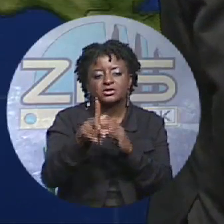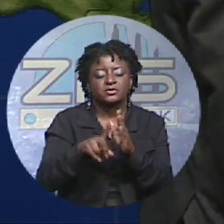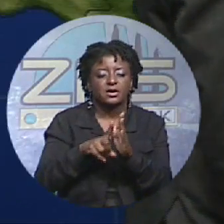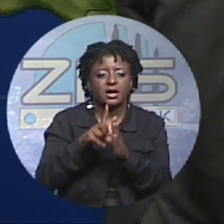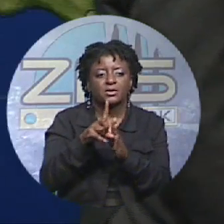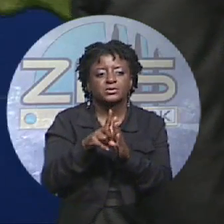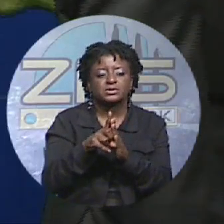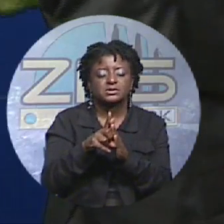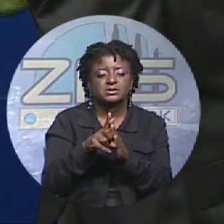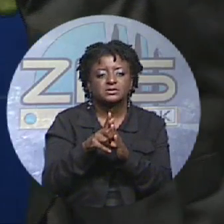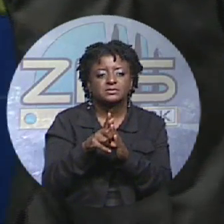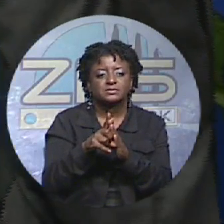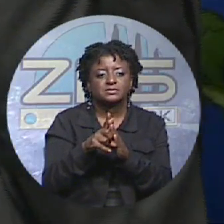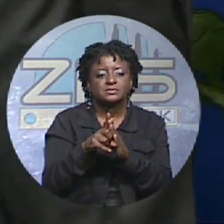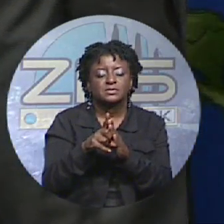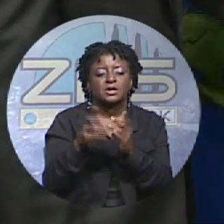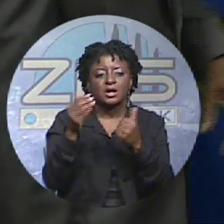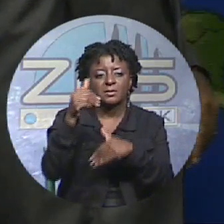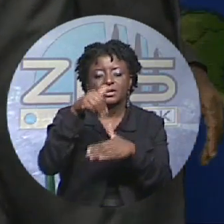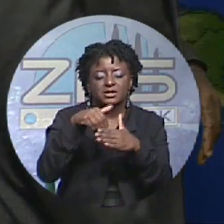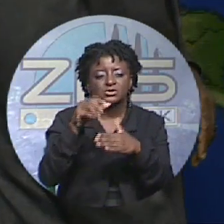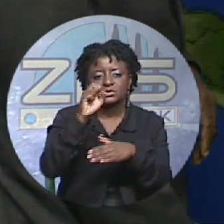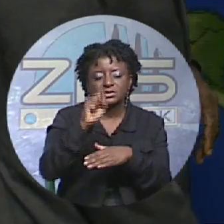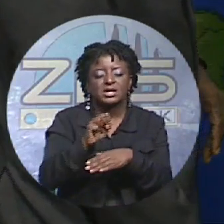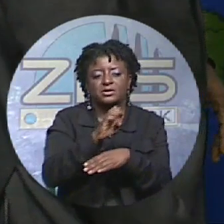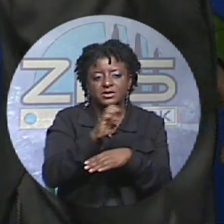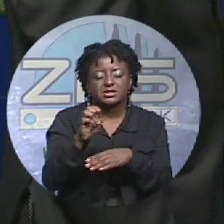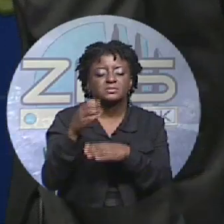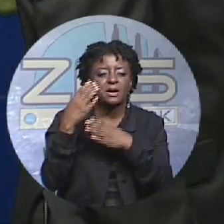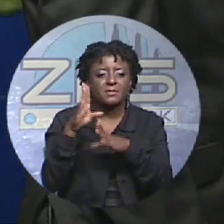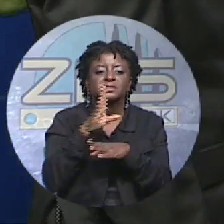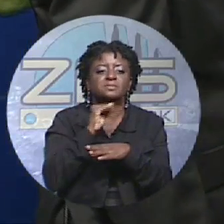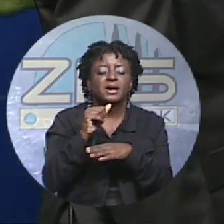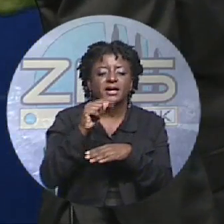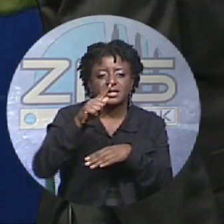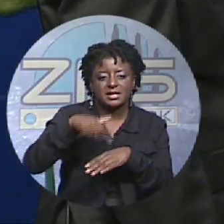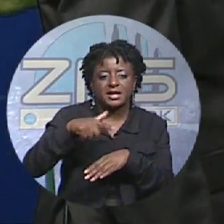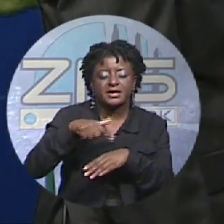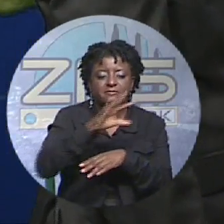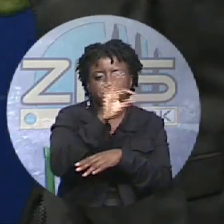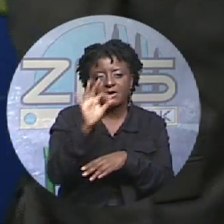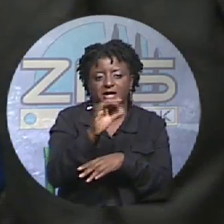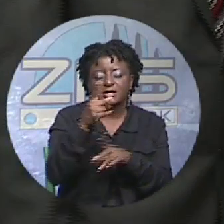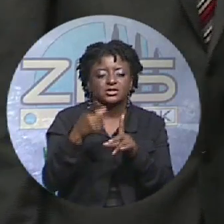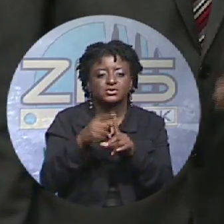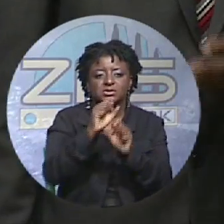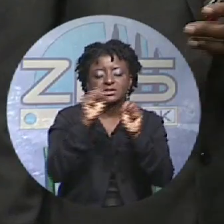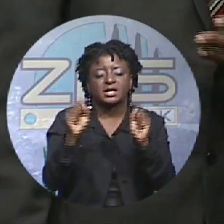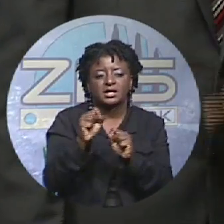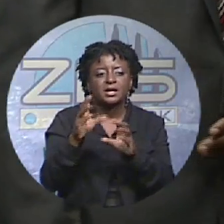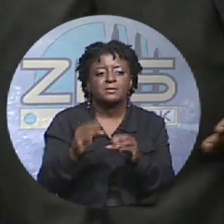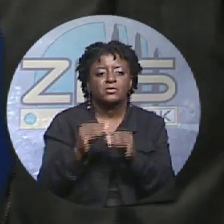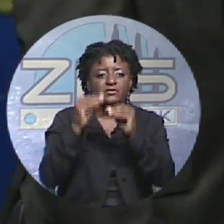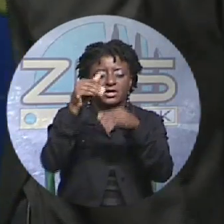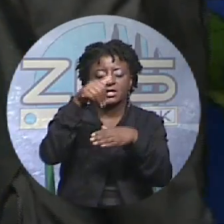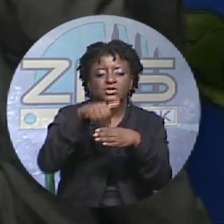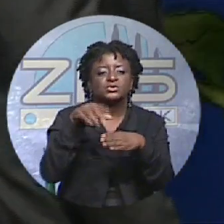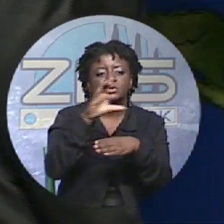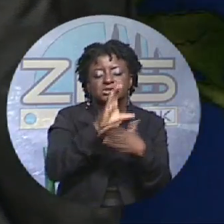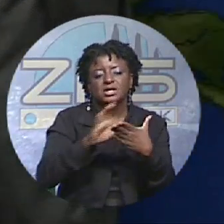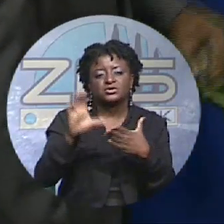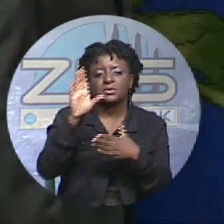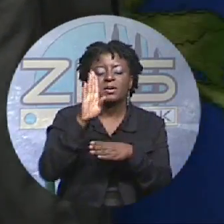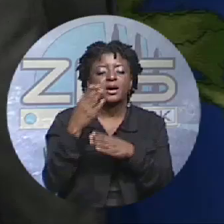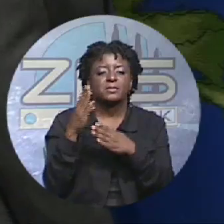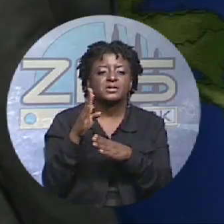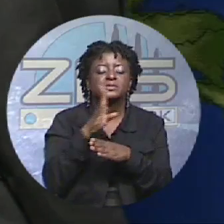it gets into the southeastern Bahamas. That will be by late Friday into Saturday, moving into the central Bahamas by Saturday into Sunday, and then by